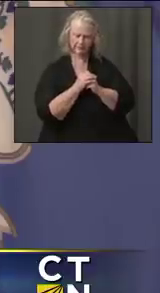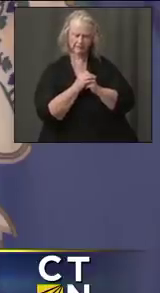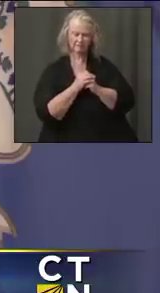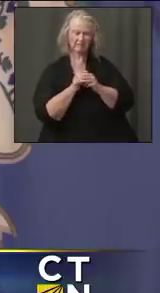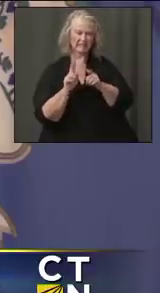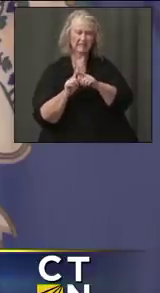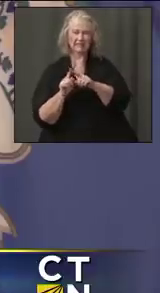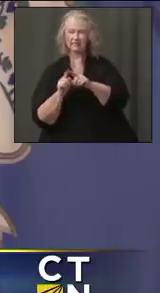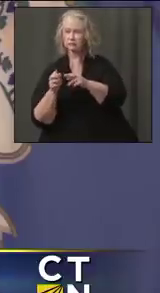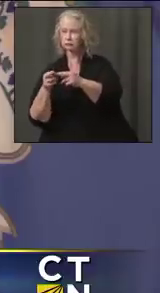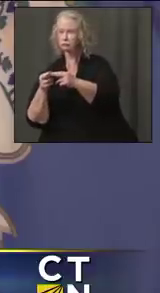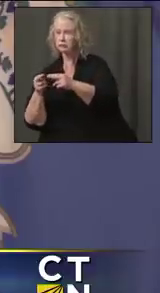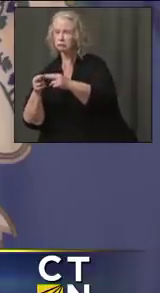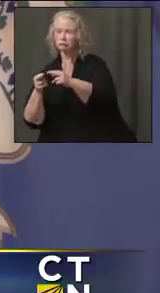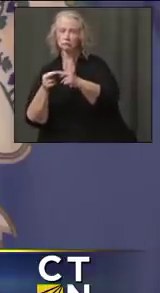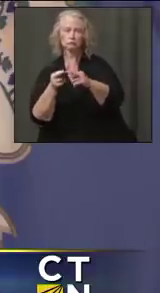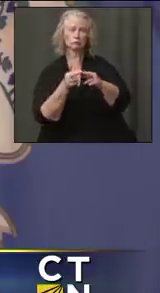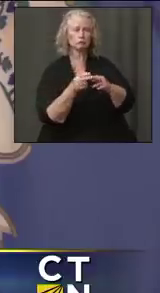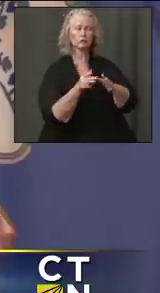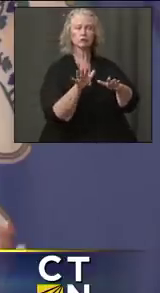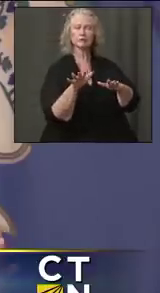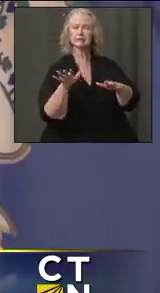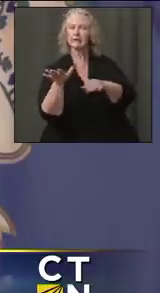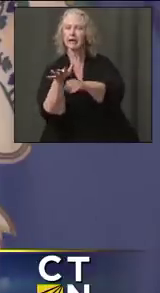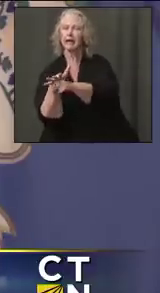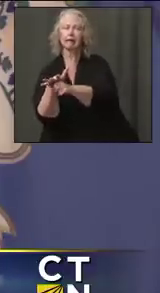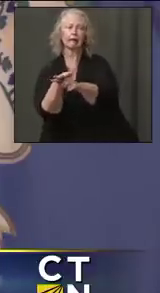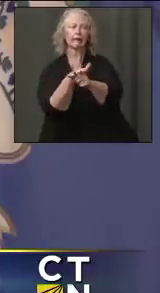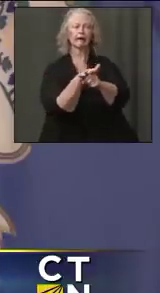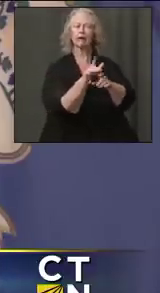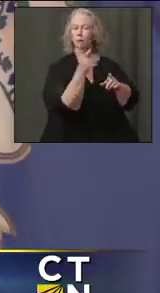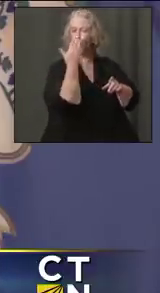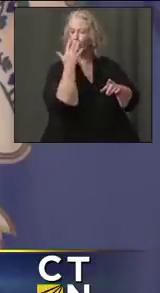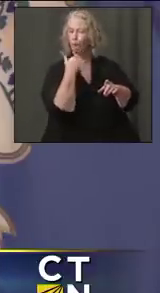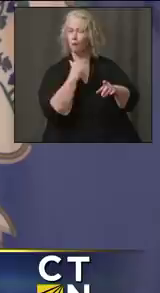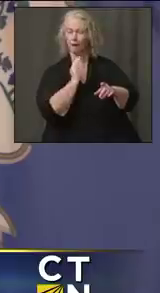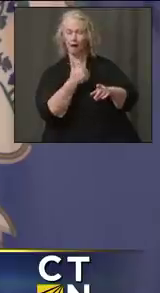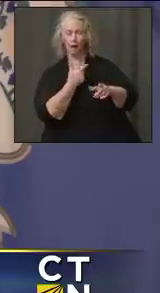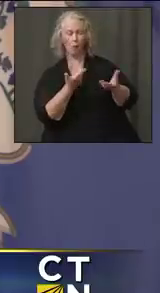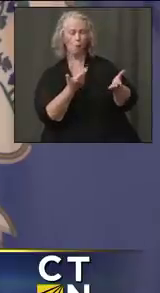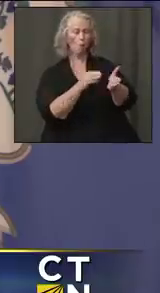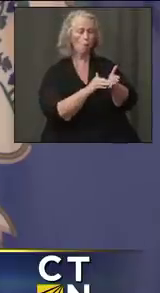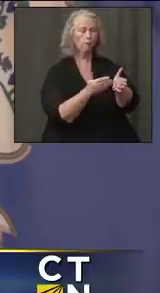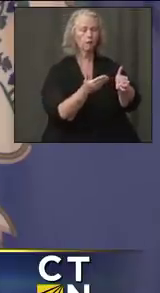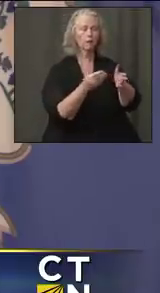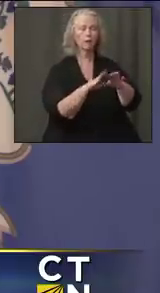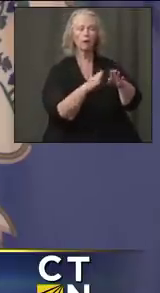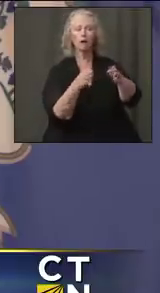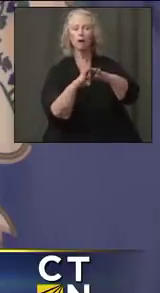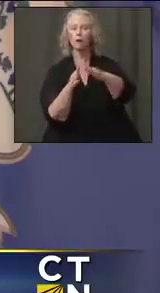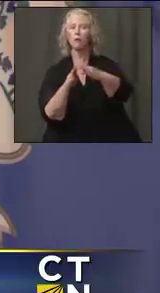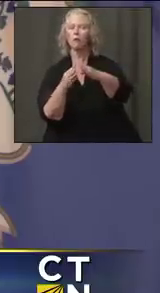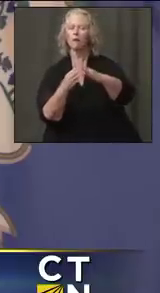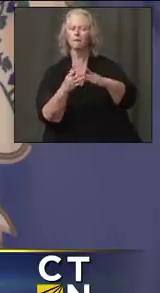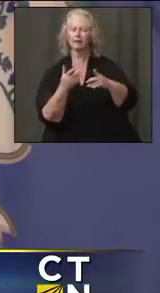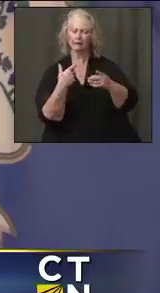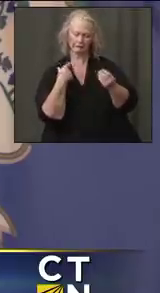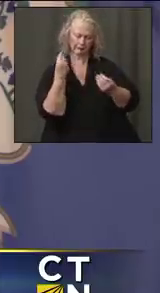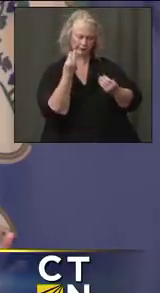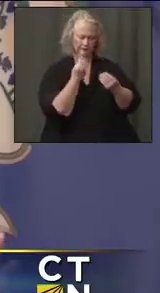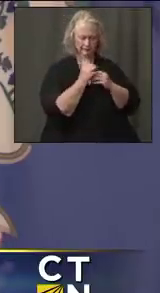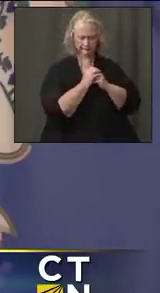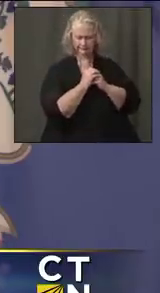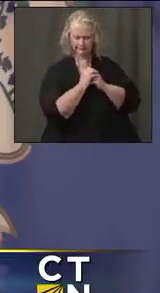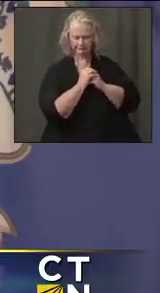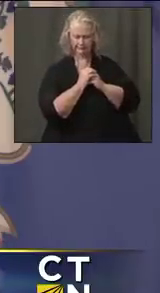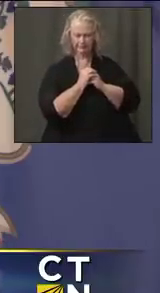this? You do it by district. And just like we did the rest of our reopening, I think Miguel and myself, we thought it was